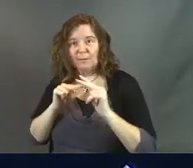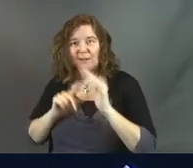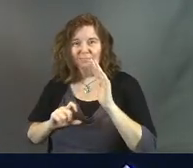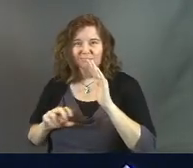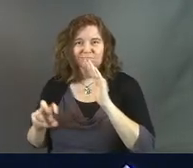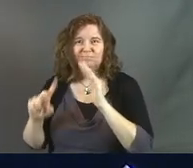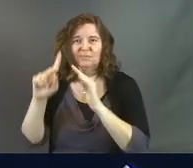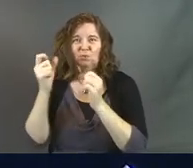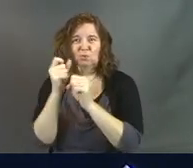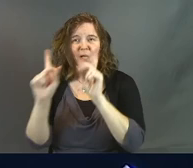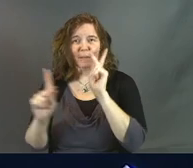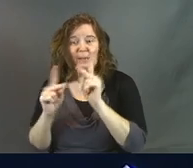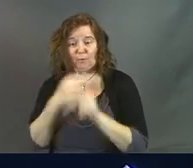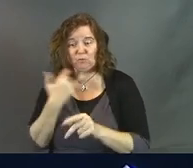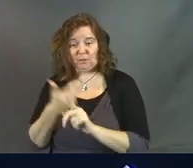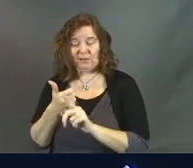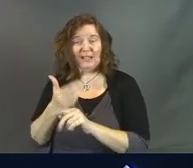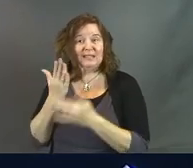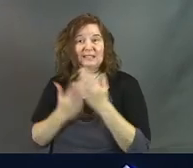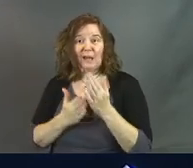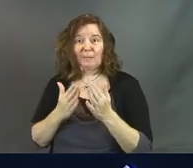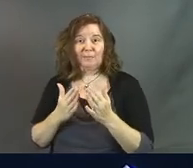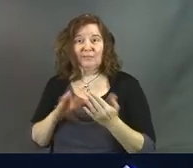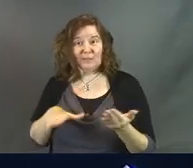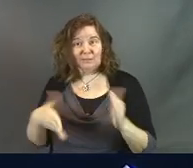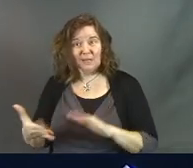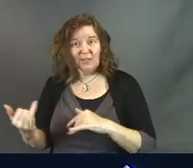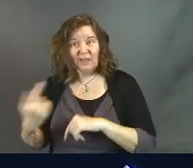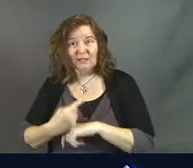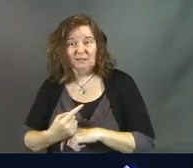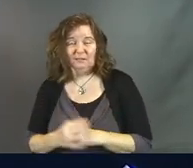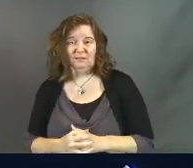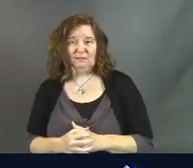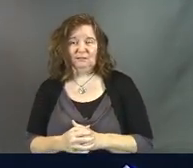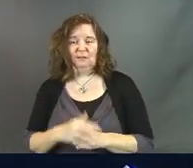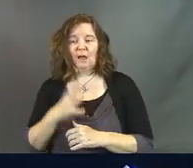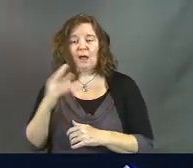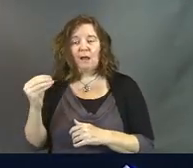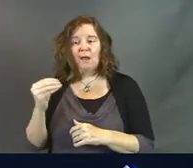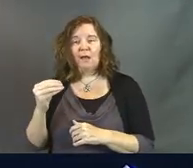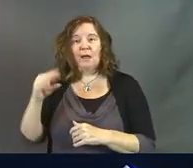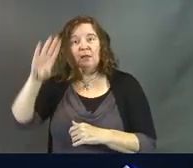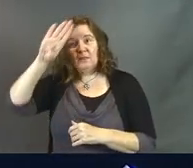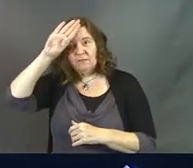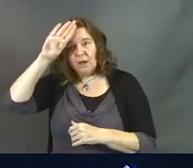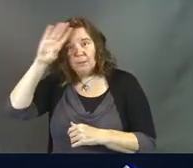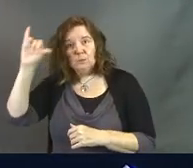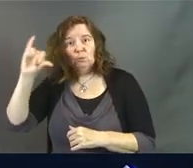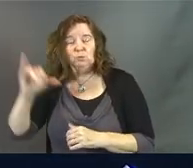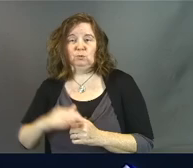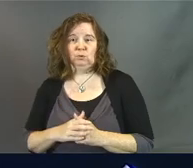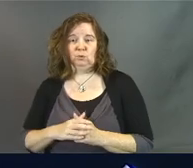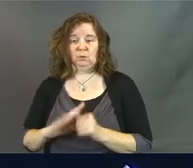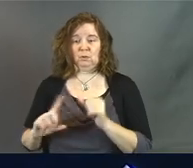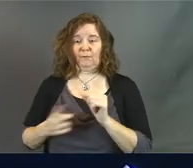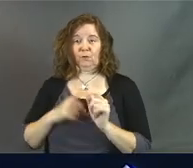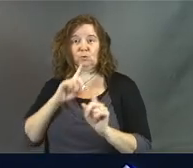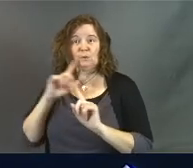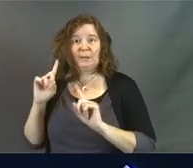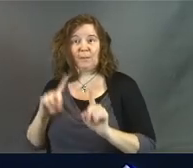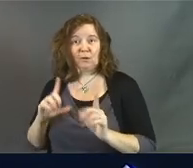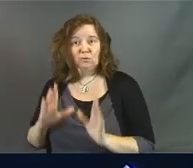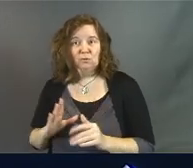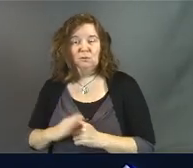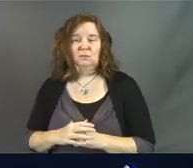people at risk to their own lives. And some of them did not keep their lives that day. And the firemen, the first